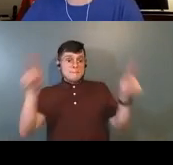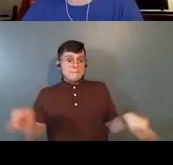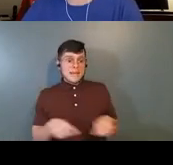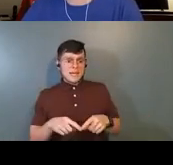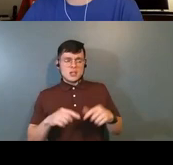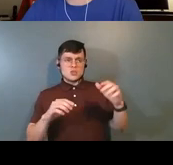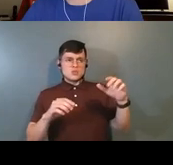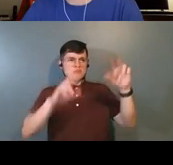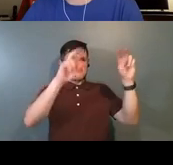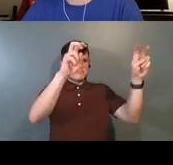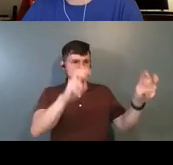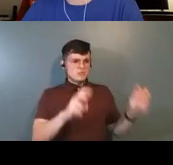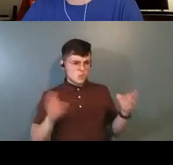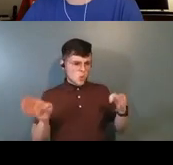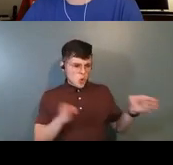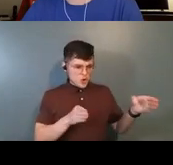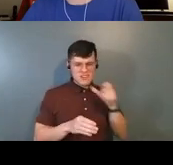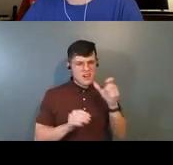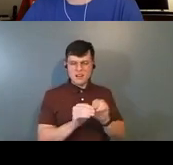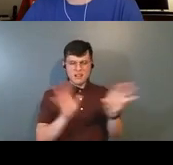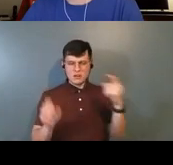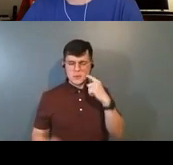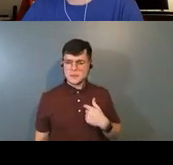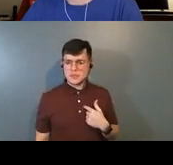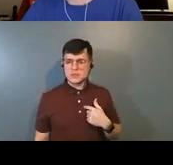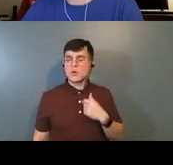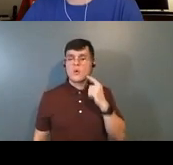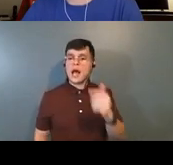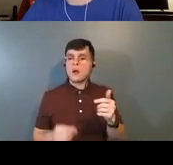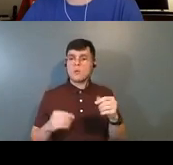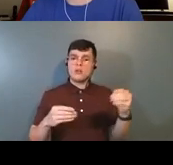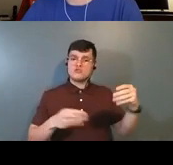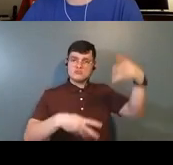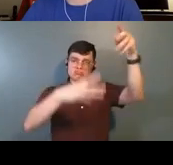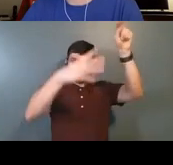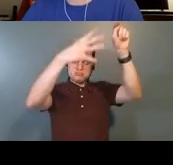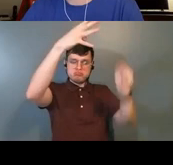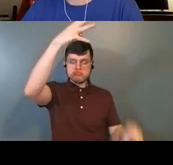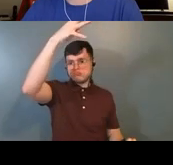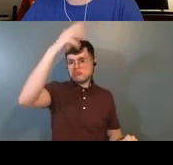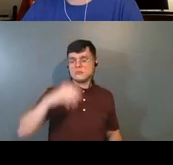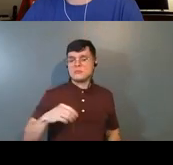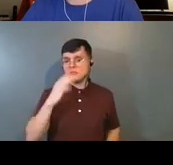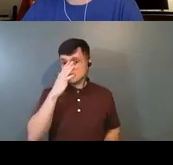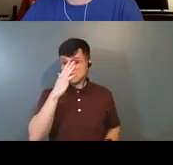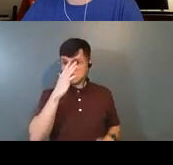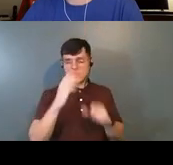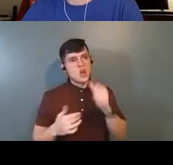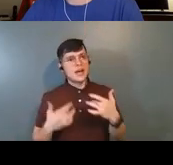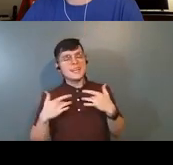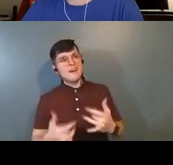me. So what I'm going to do is just crawl down the page with the arrow key. Cars demo vertical. Not ideal, but if